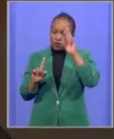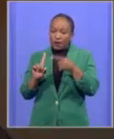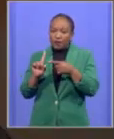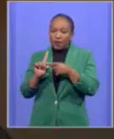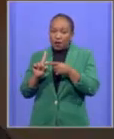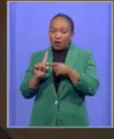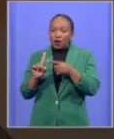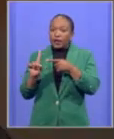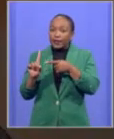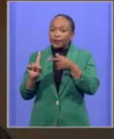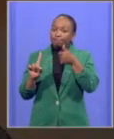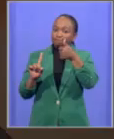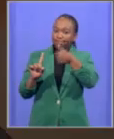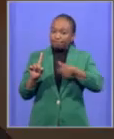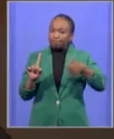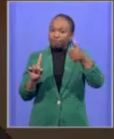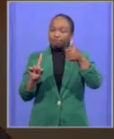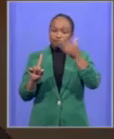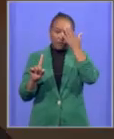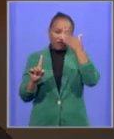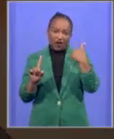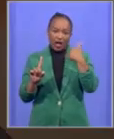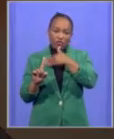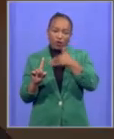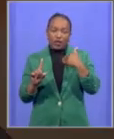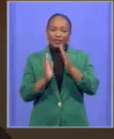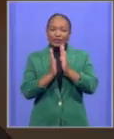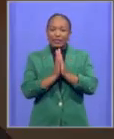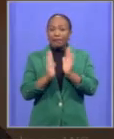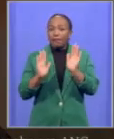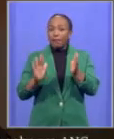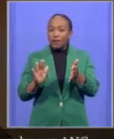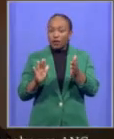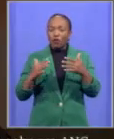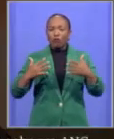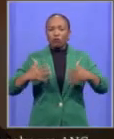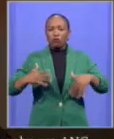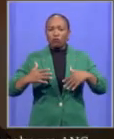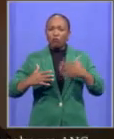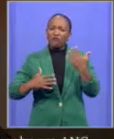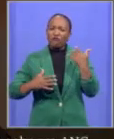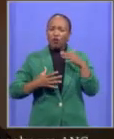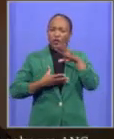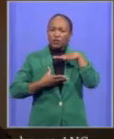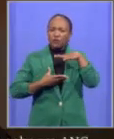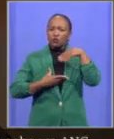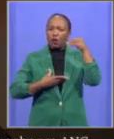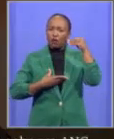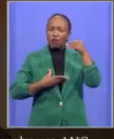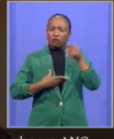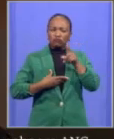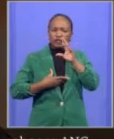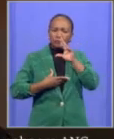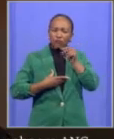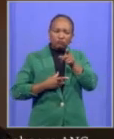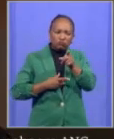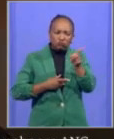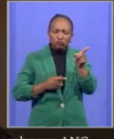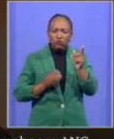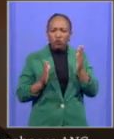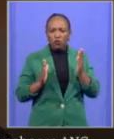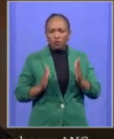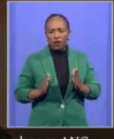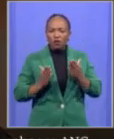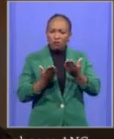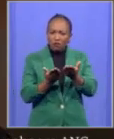Catholic Church, but as a revolutionary spiritual force who spoke to the conscience of humanity.